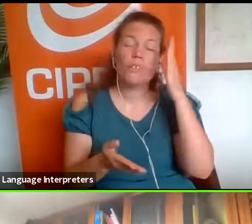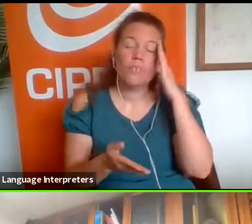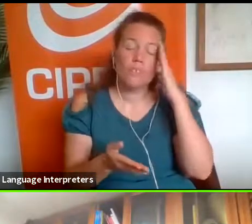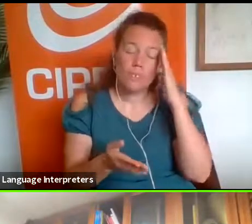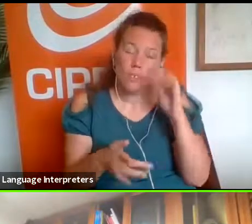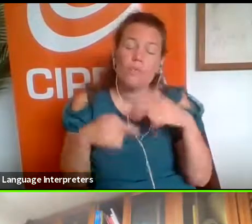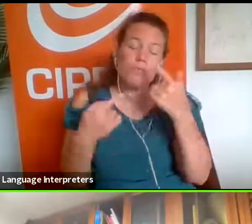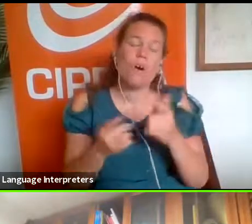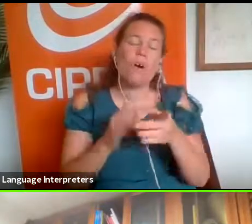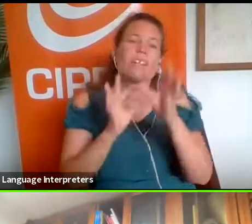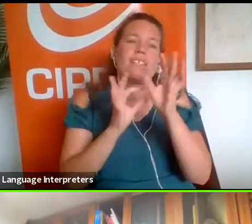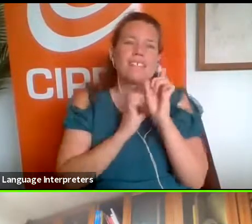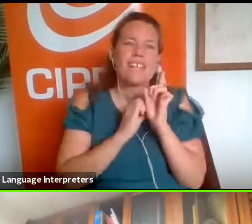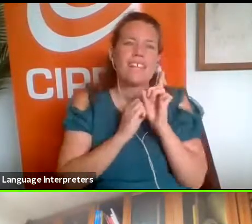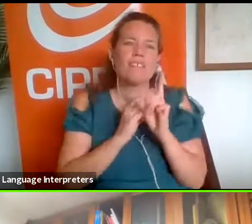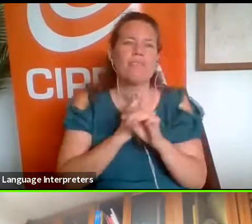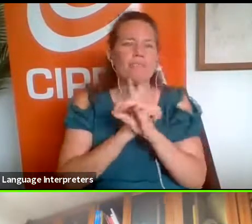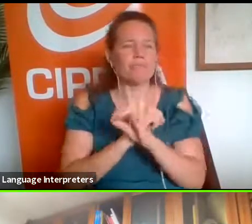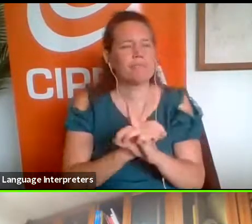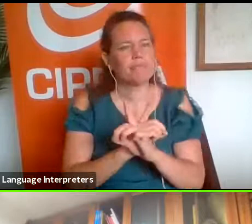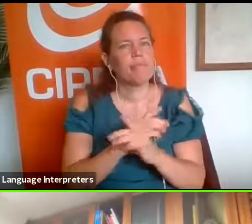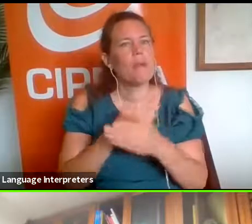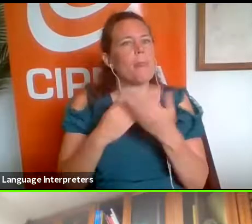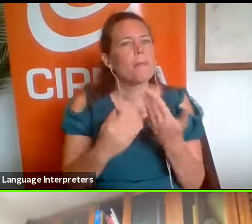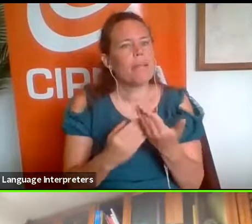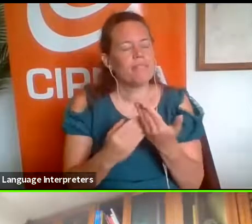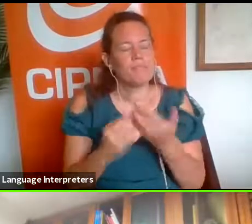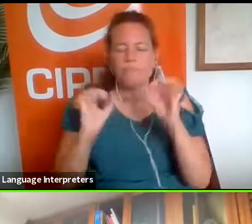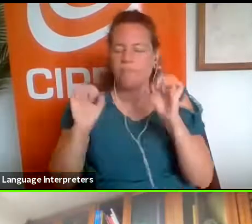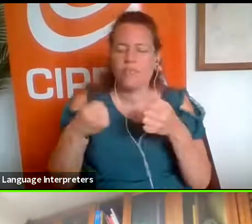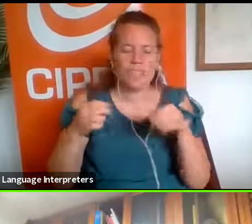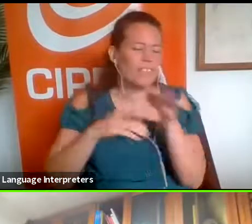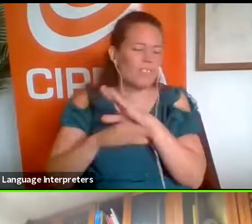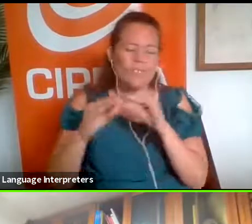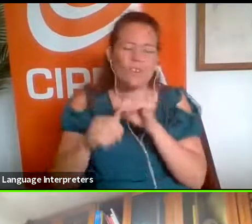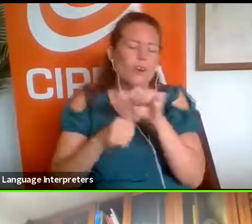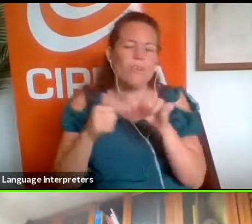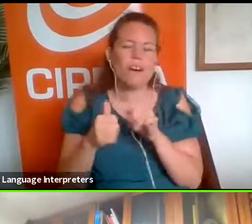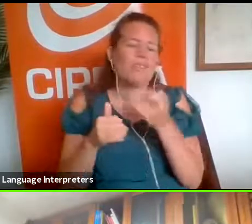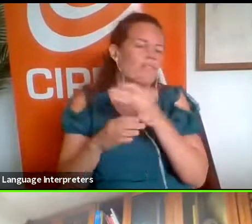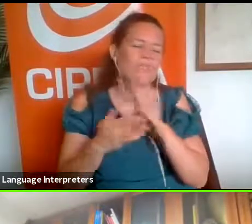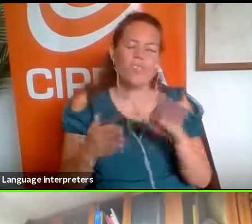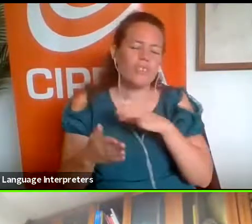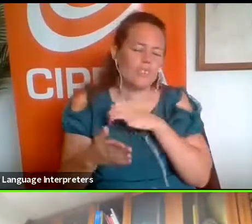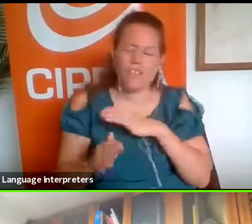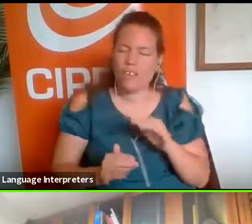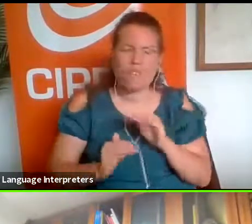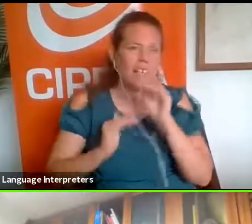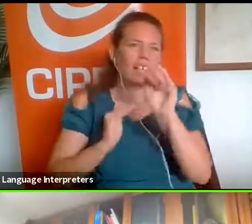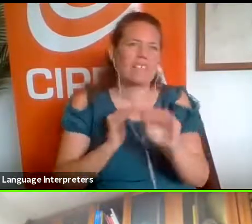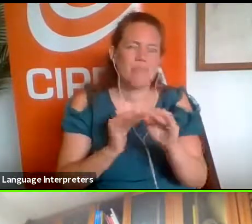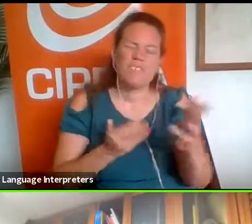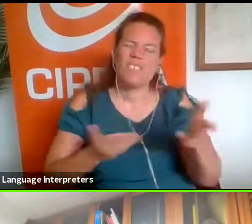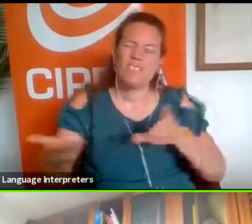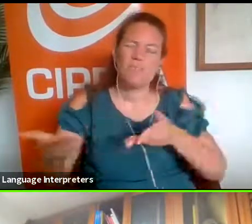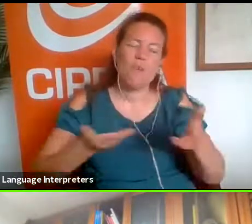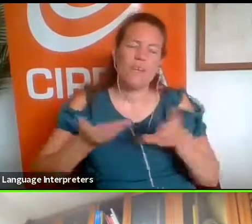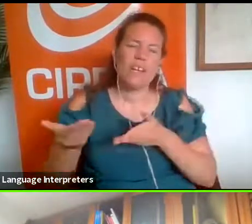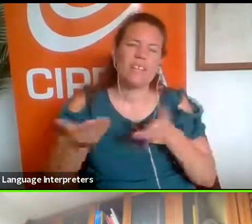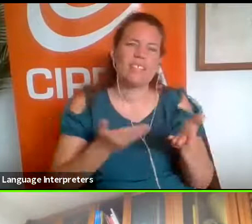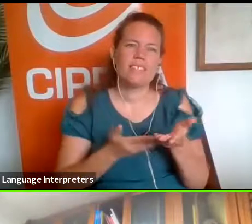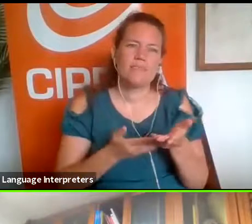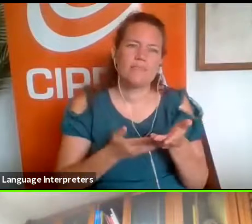can't sit on the comfort zone and talk about digital rights when you're also not taking a step. So it's both ways. As much as there are a lot